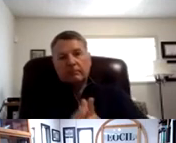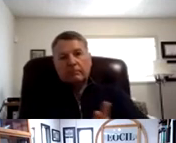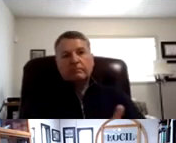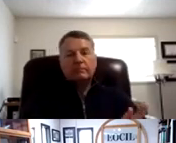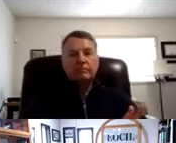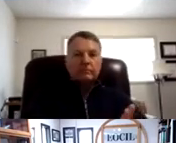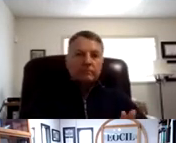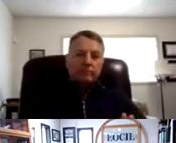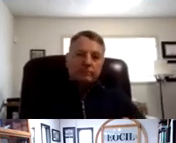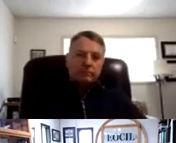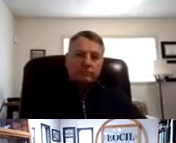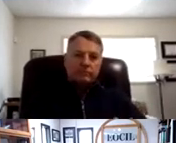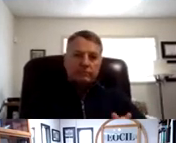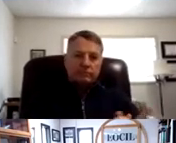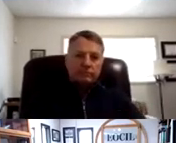are all